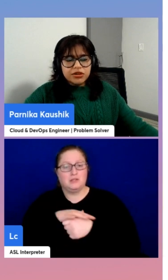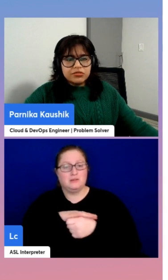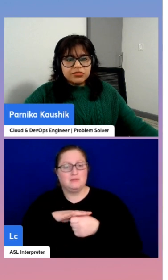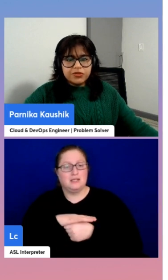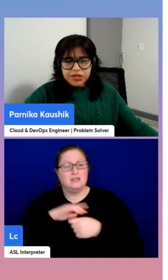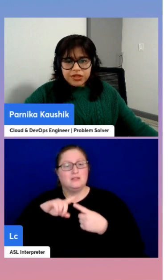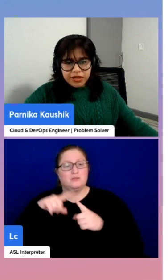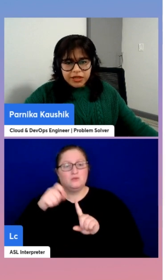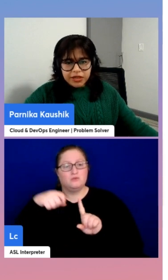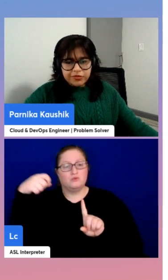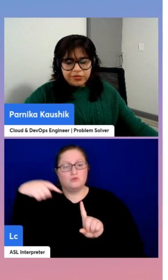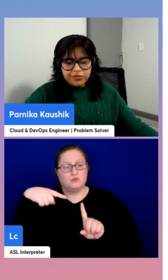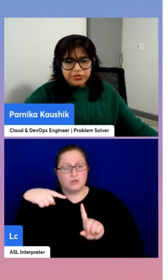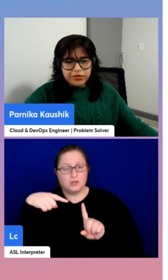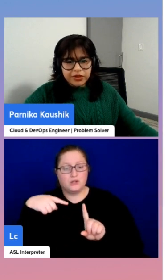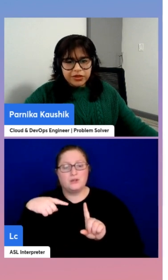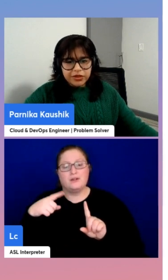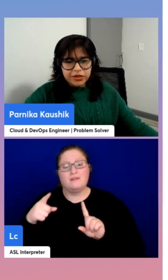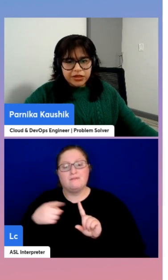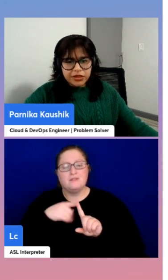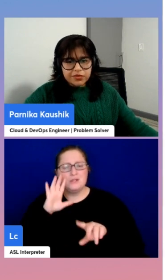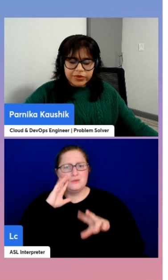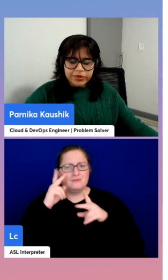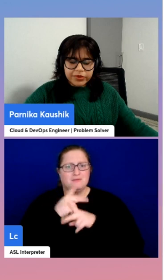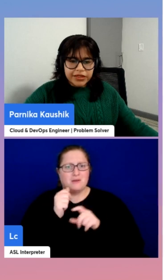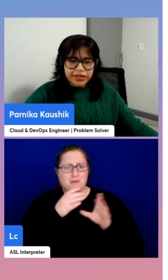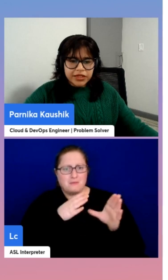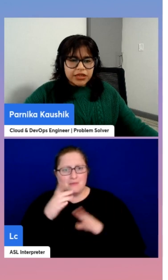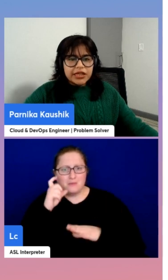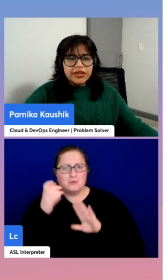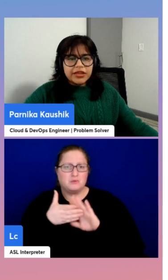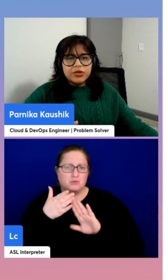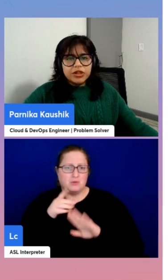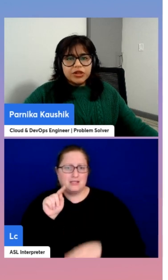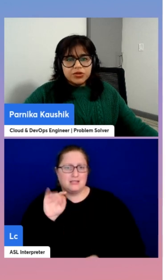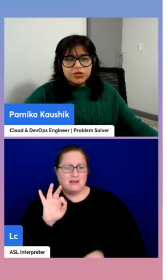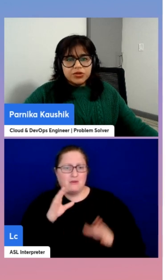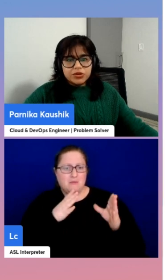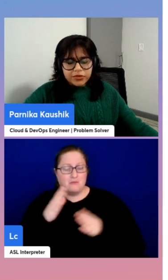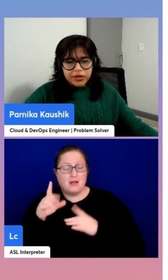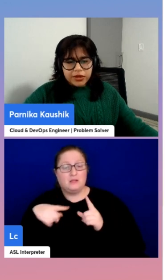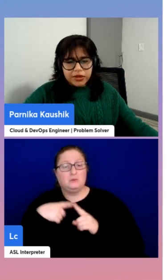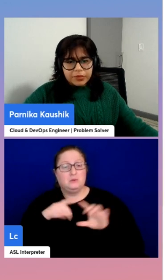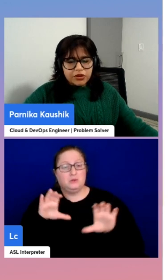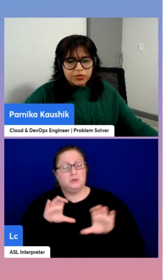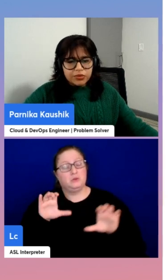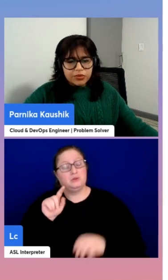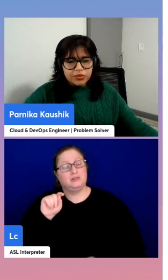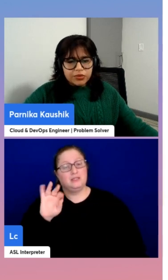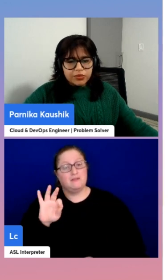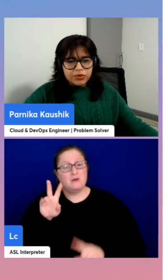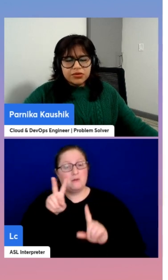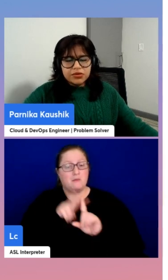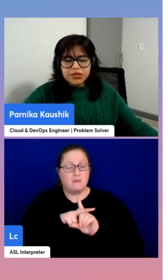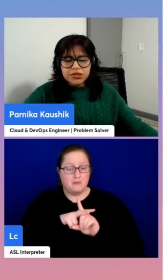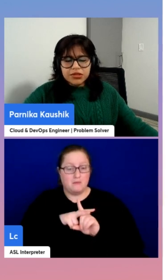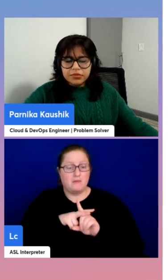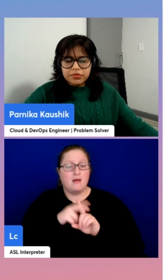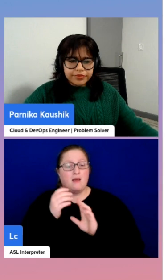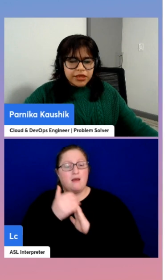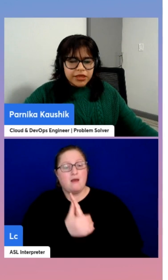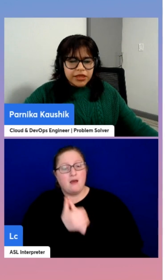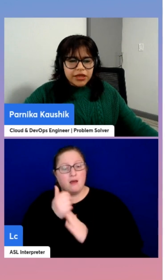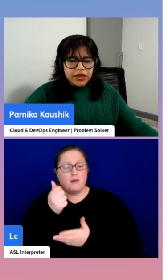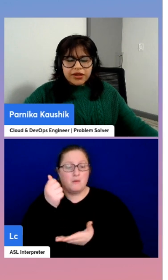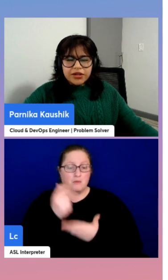trigger, first a speculative plan because we ran Terraform plan. And then when you do a Terraform apply auto approve, it's going to go through the same process